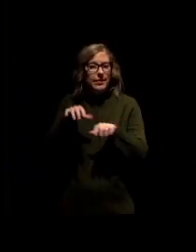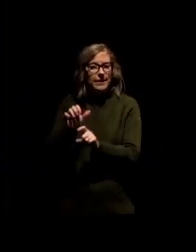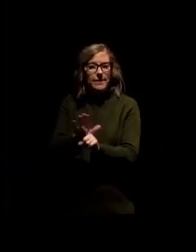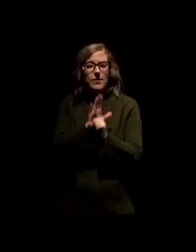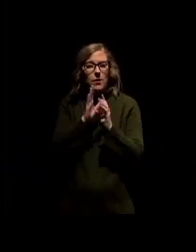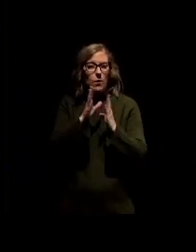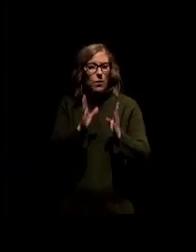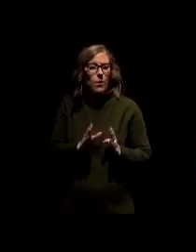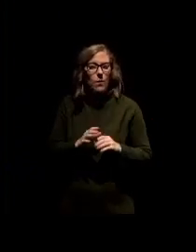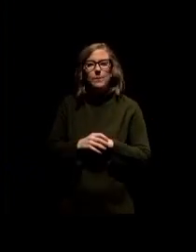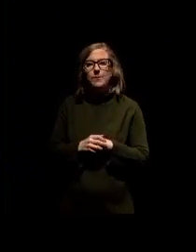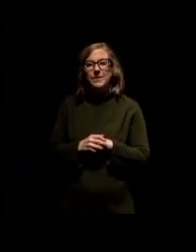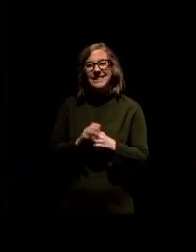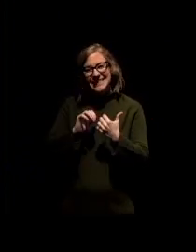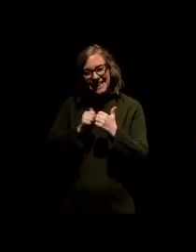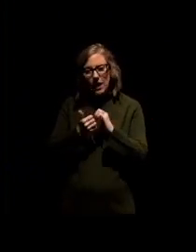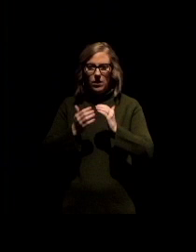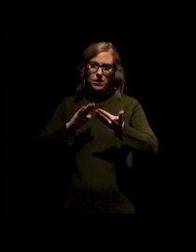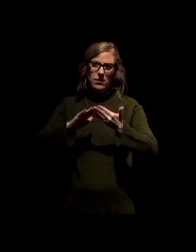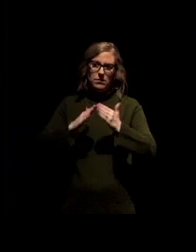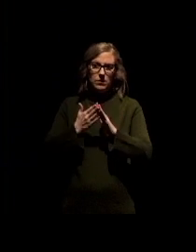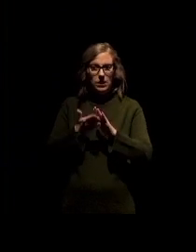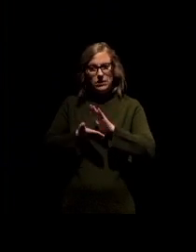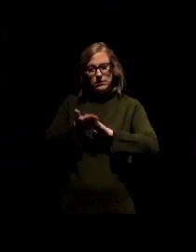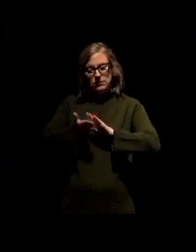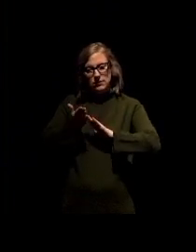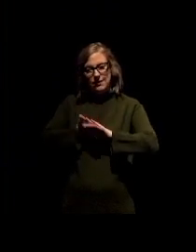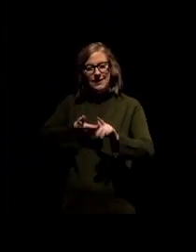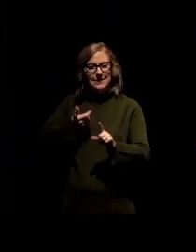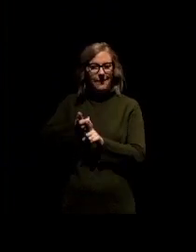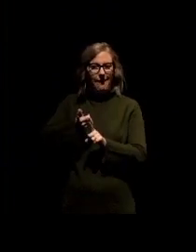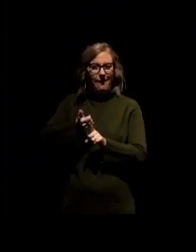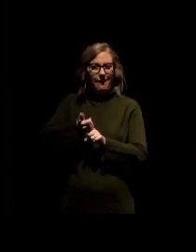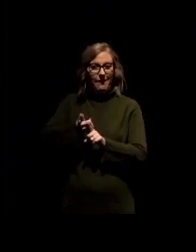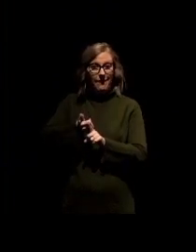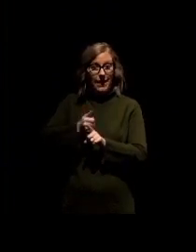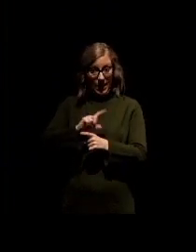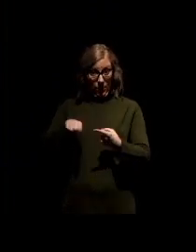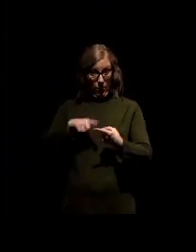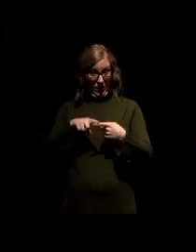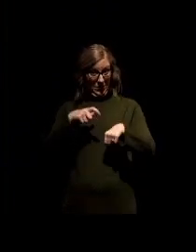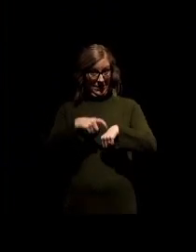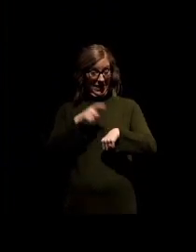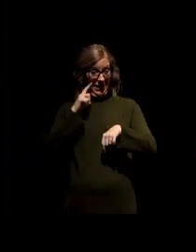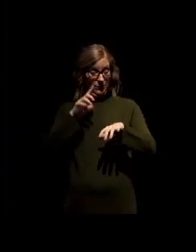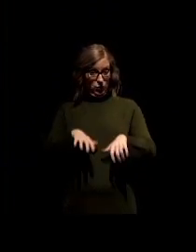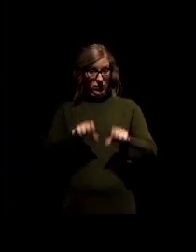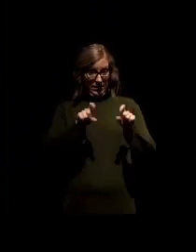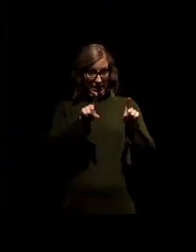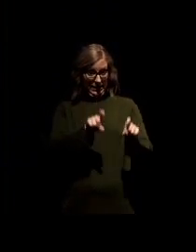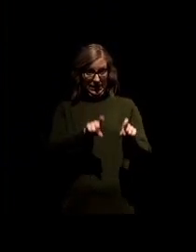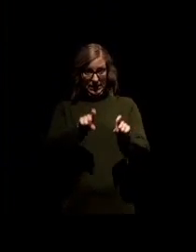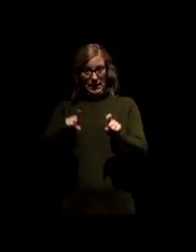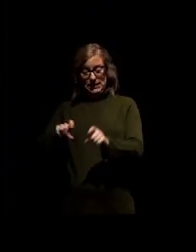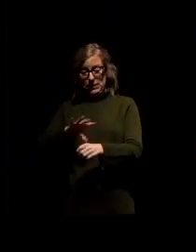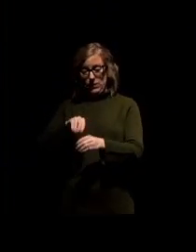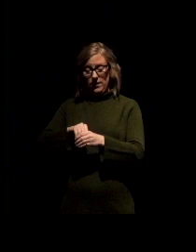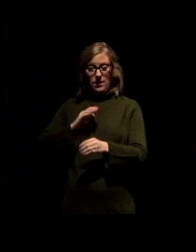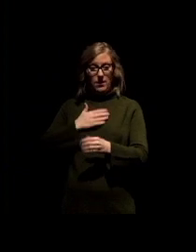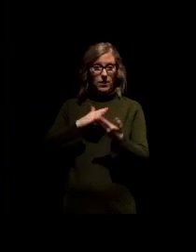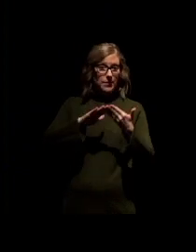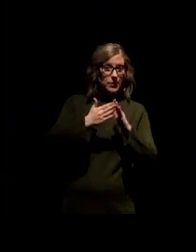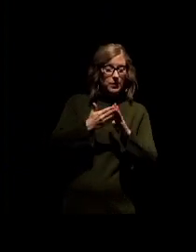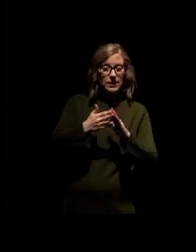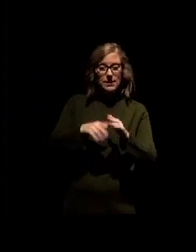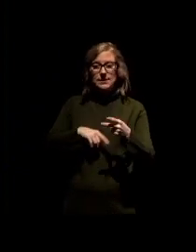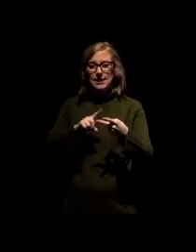which community takes care of itself. And actually, when it came time to test, to move testing in our communities, and when it came